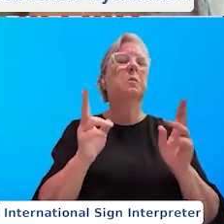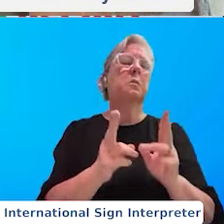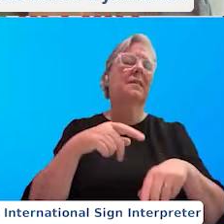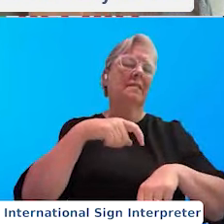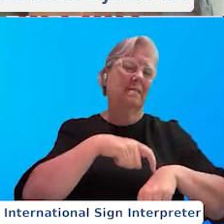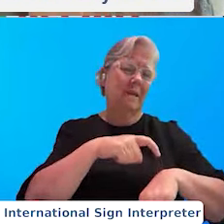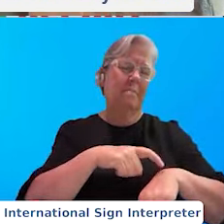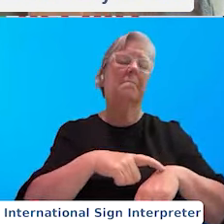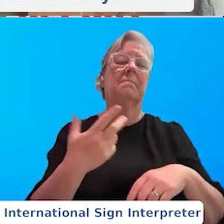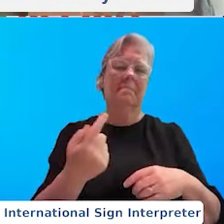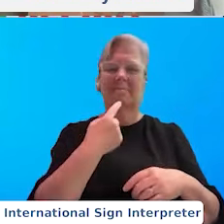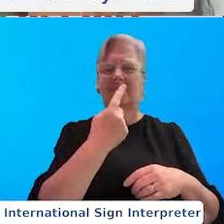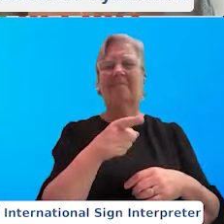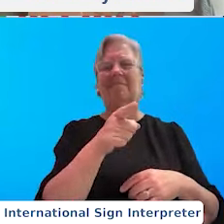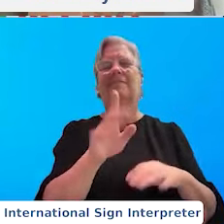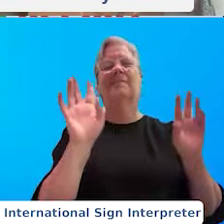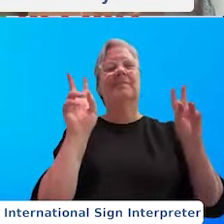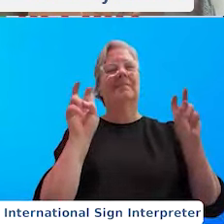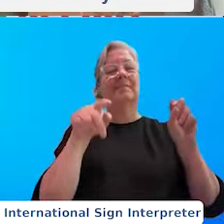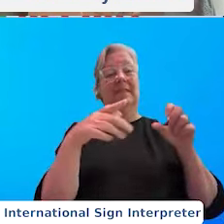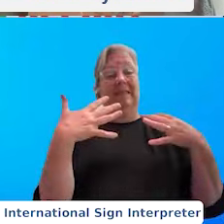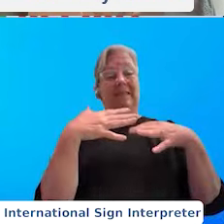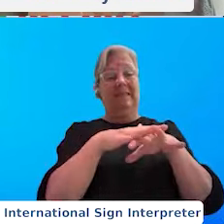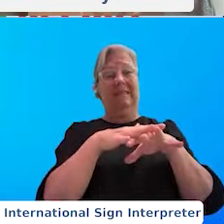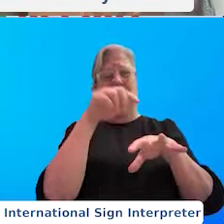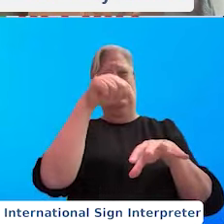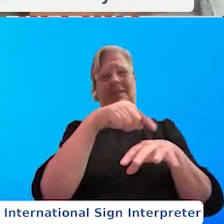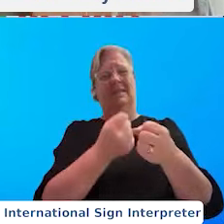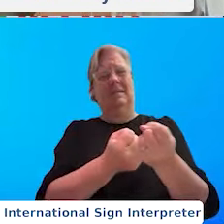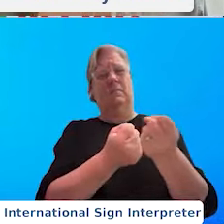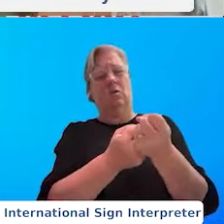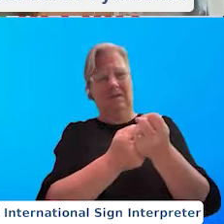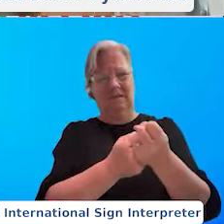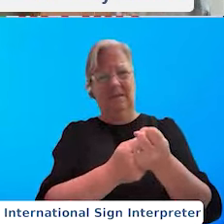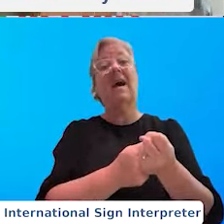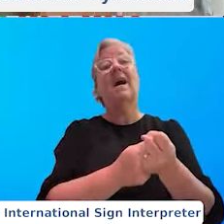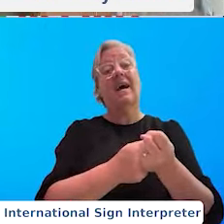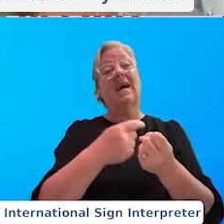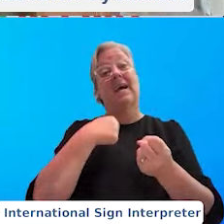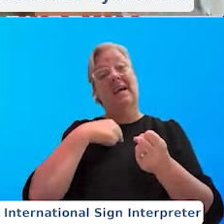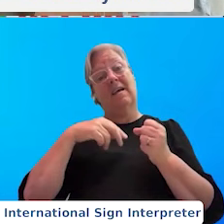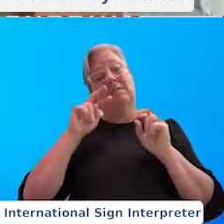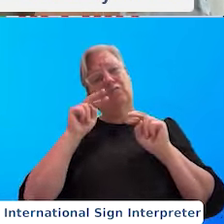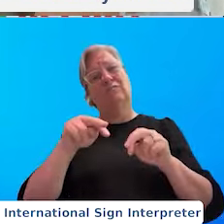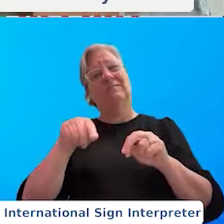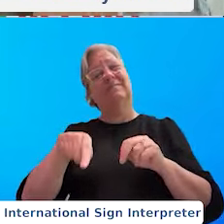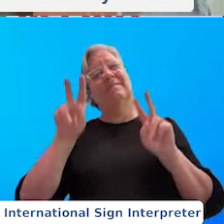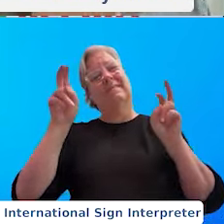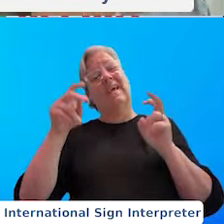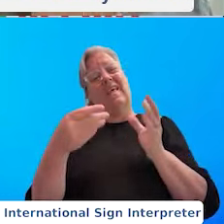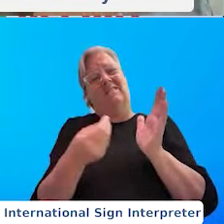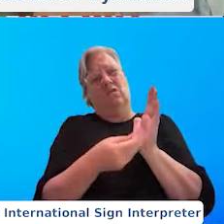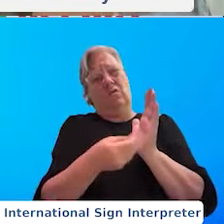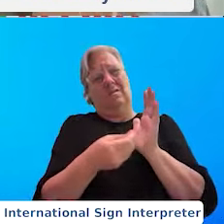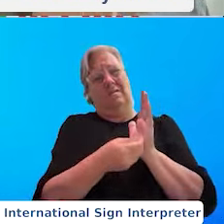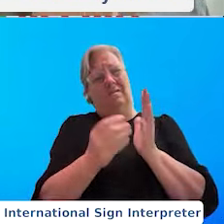this conversation, and looking forward to interacting with all of you. So yeah, as Alex said, what